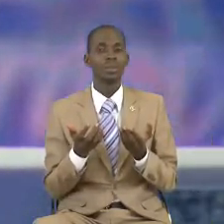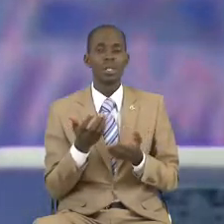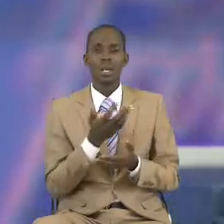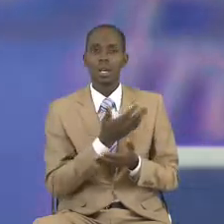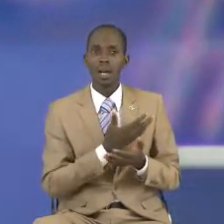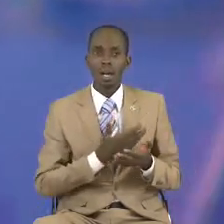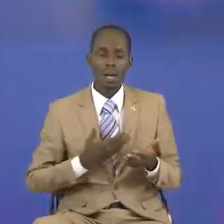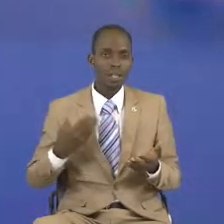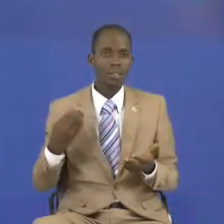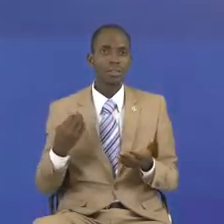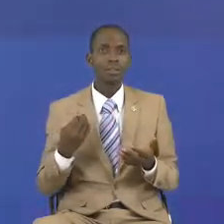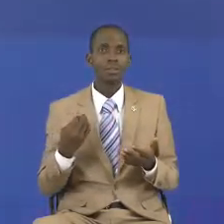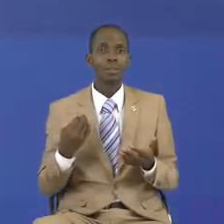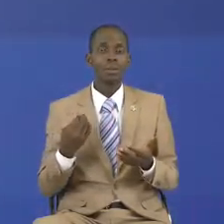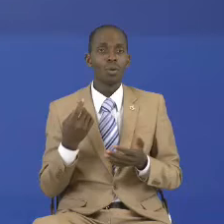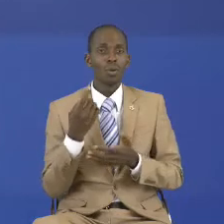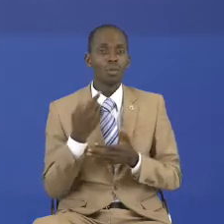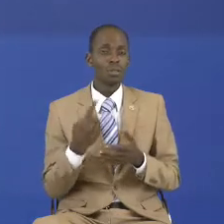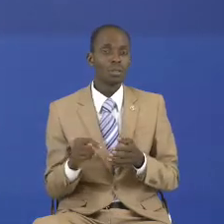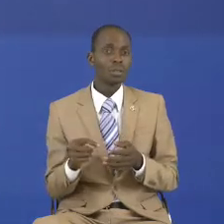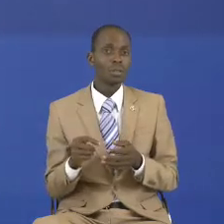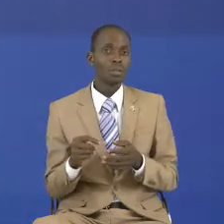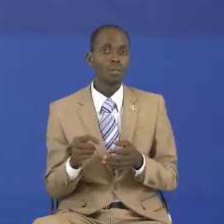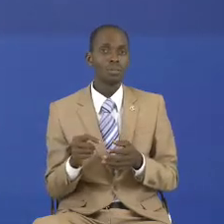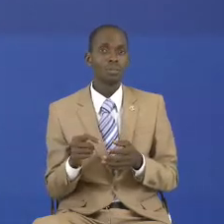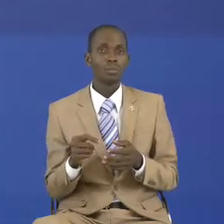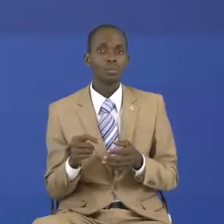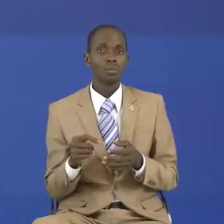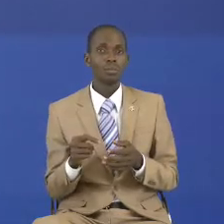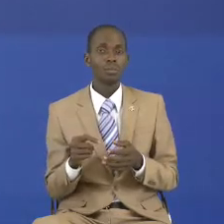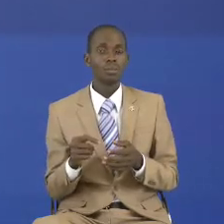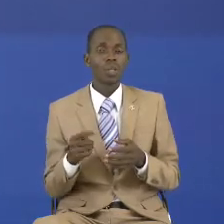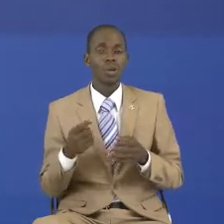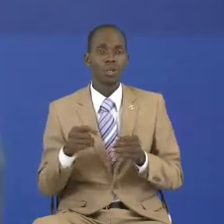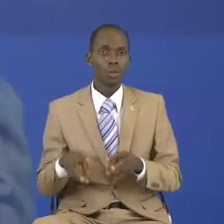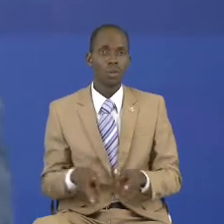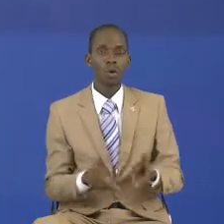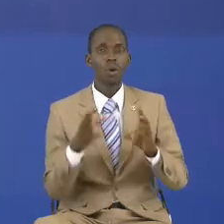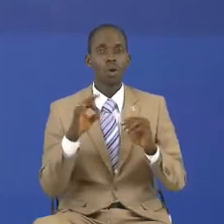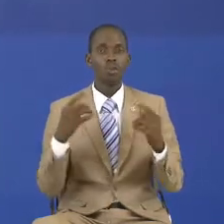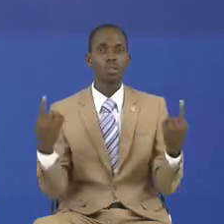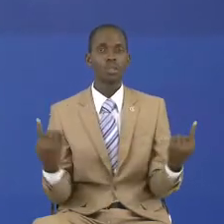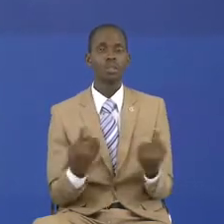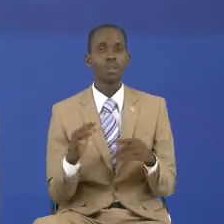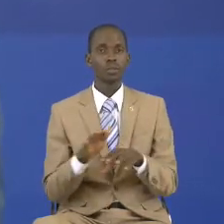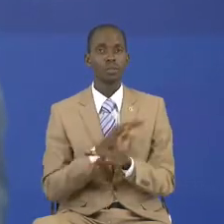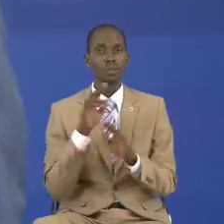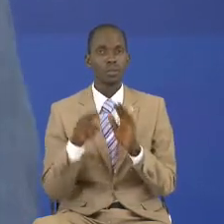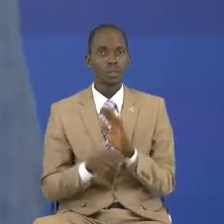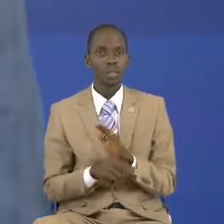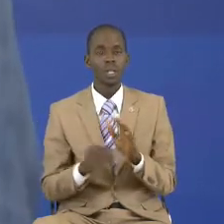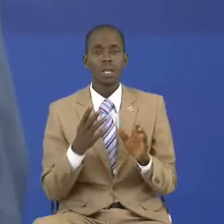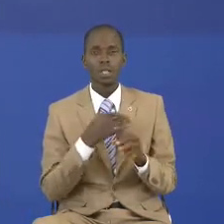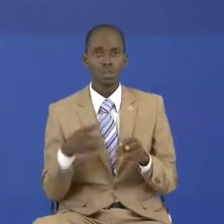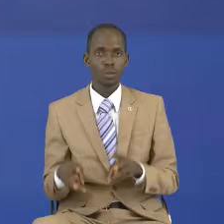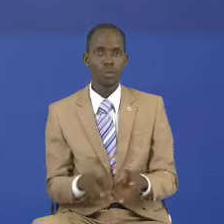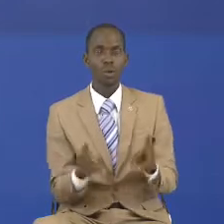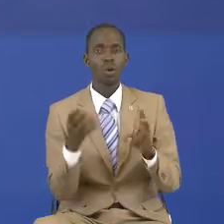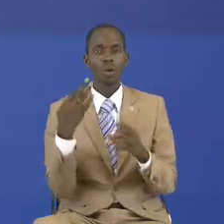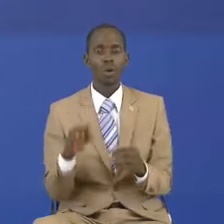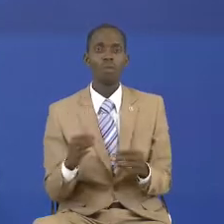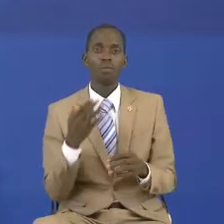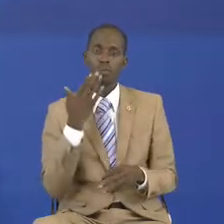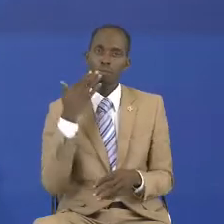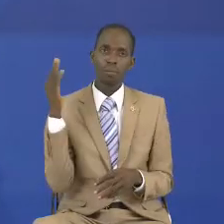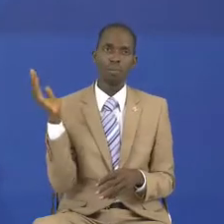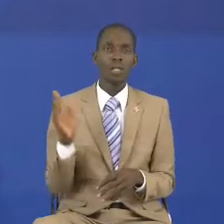took on the path of sinfulness and the powers of evil and